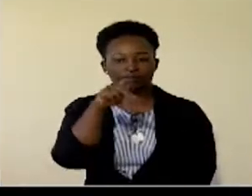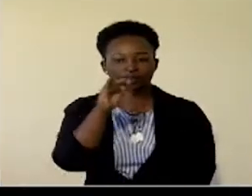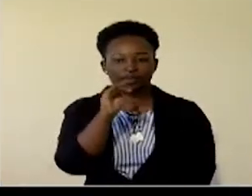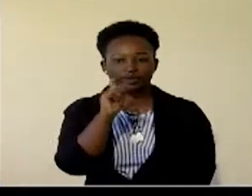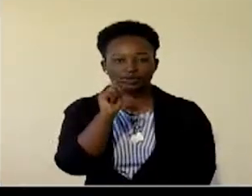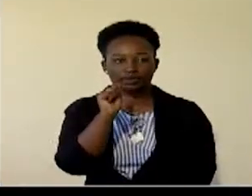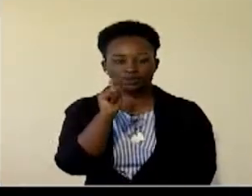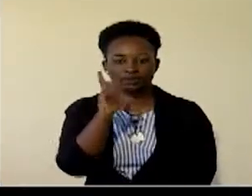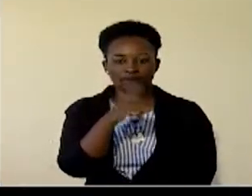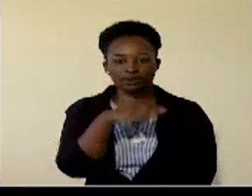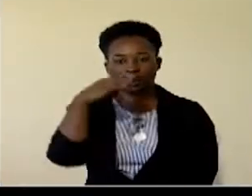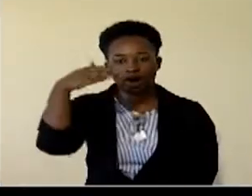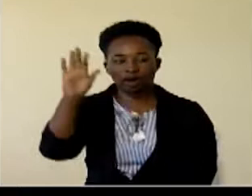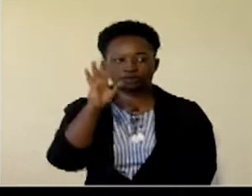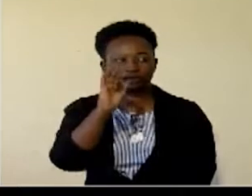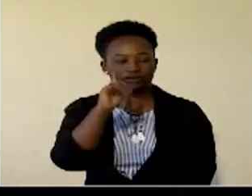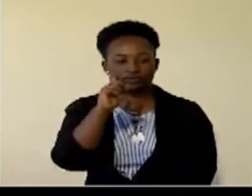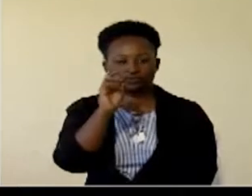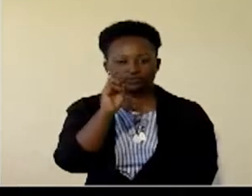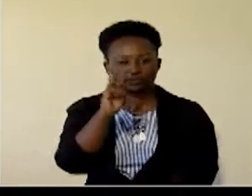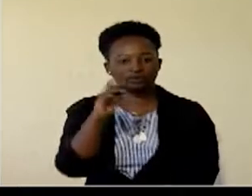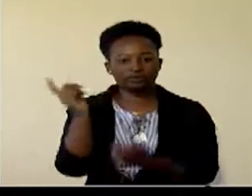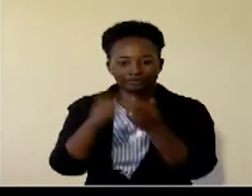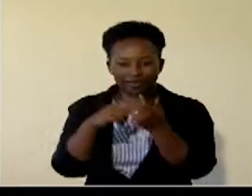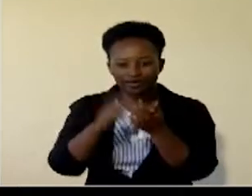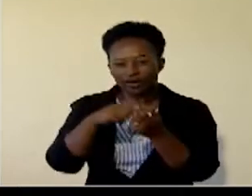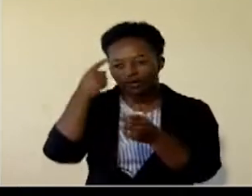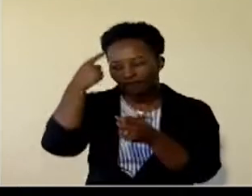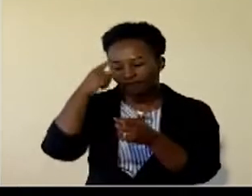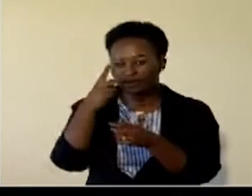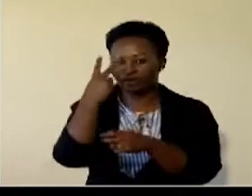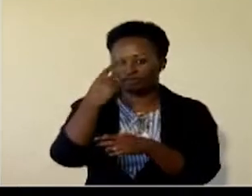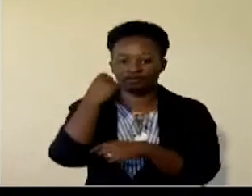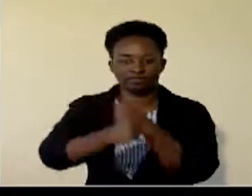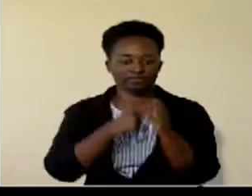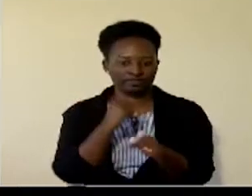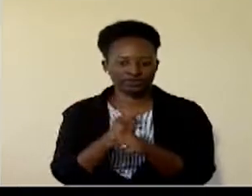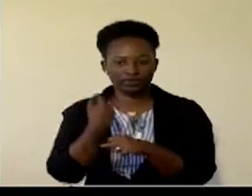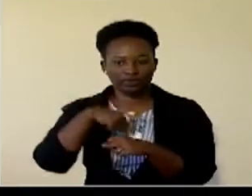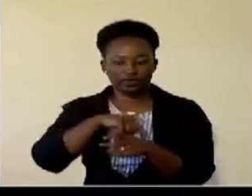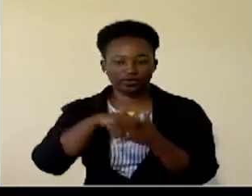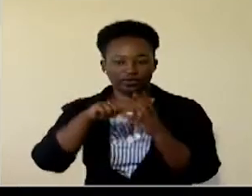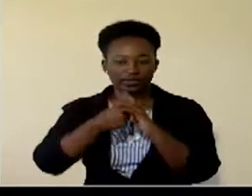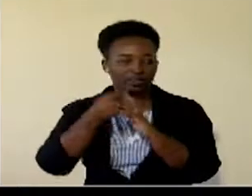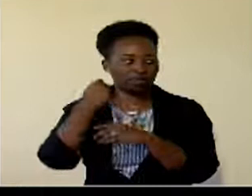And we are calculating the net capital flow for both years. We are going to start with the year of